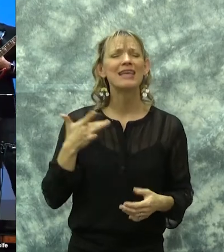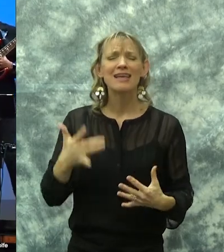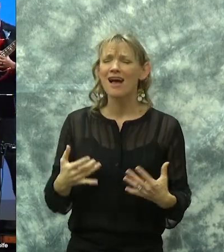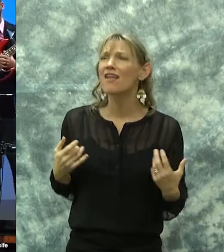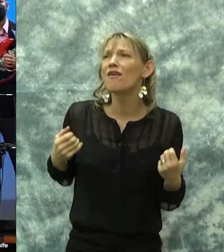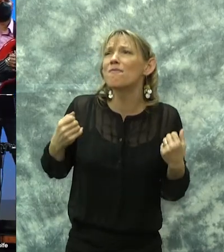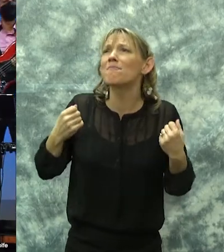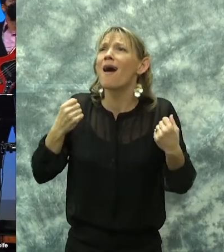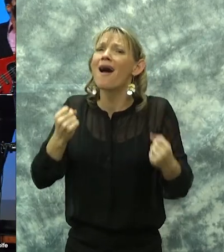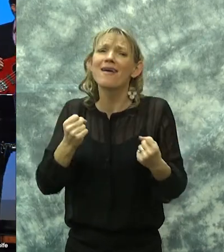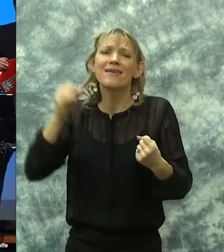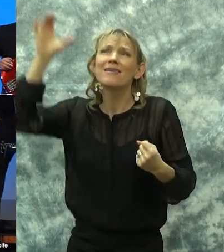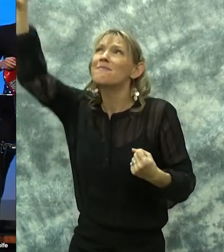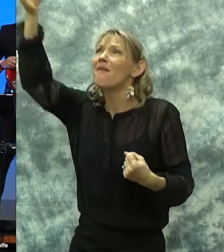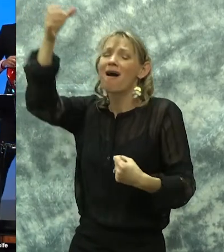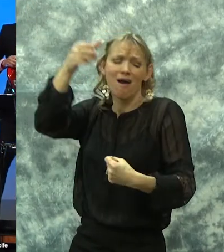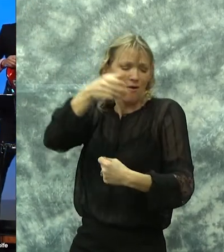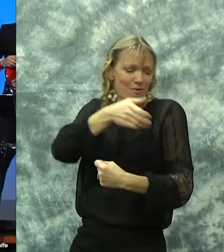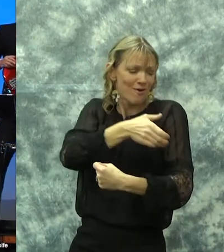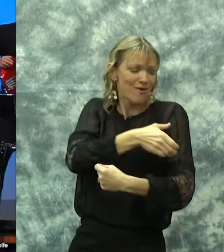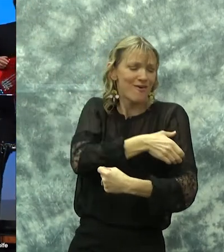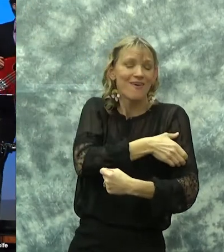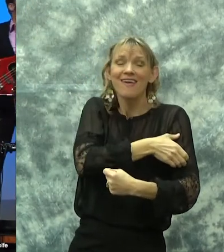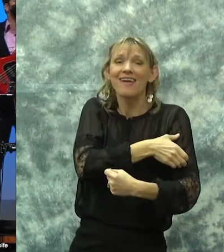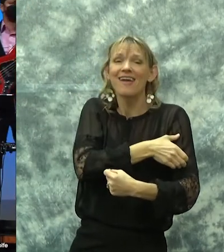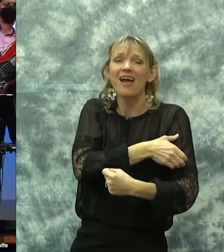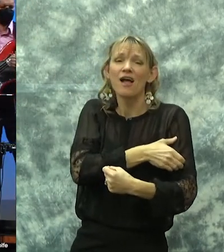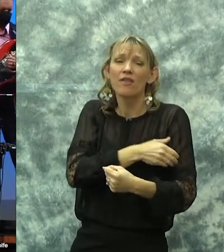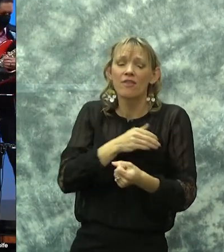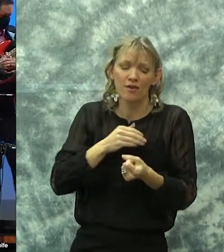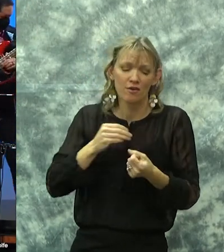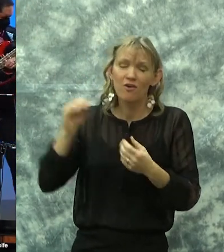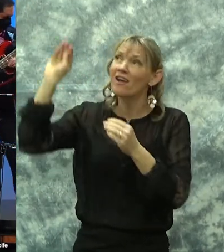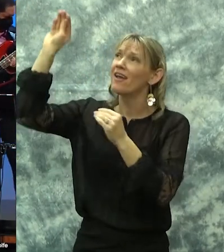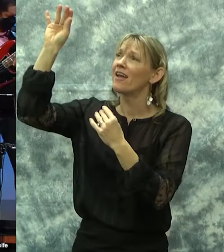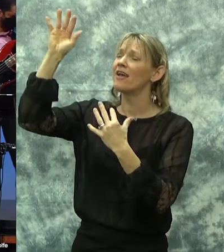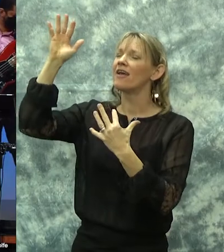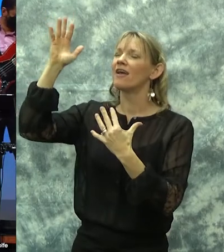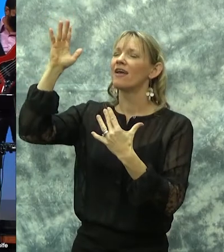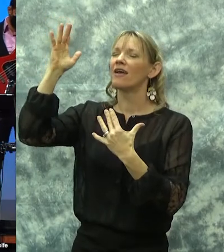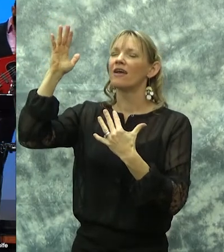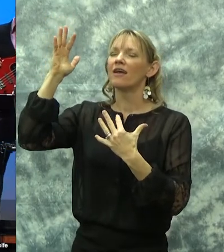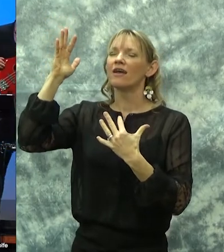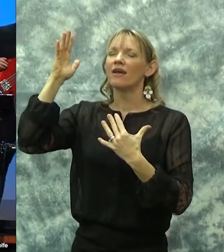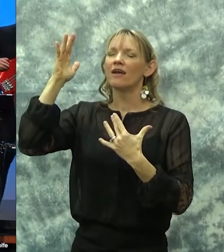can feel the mighty power and the grace.